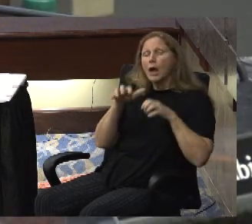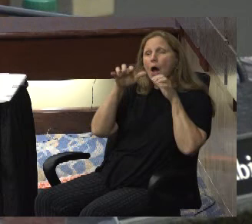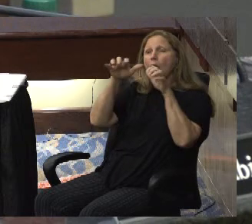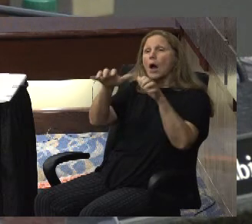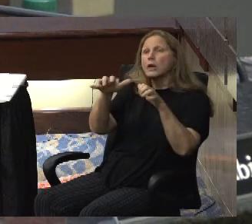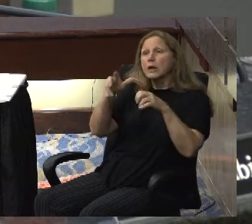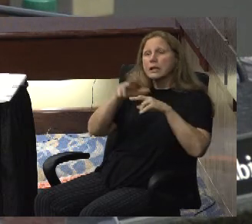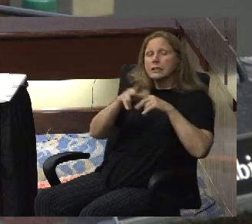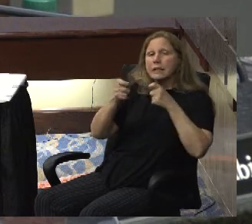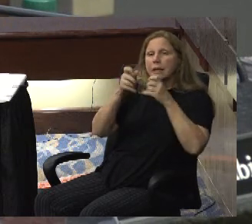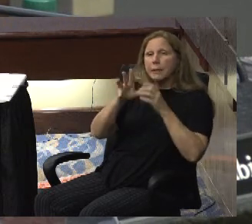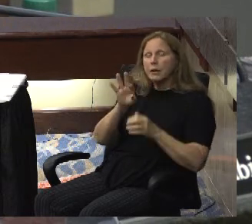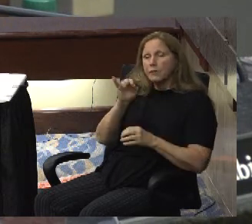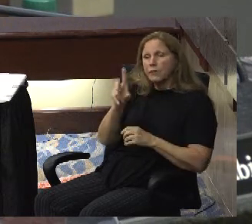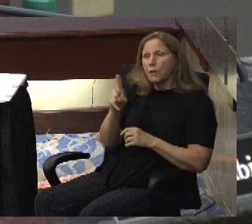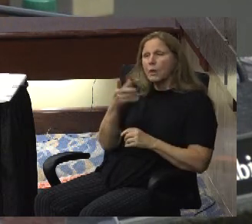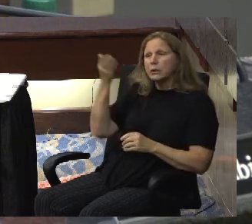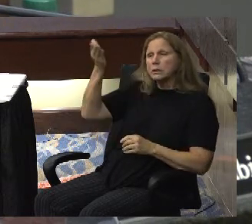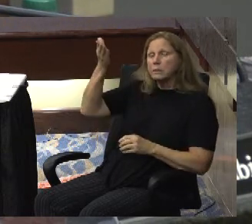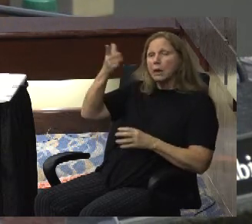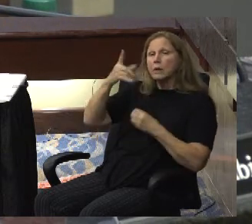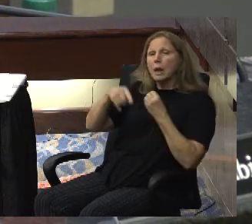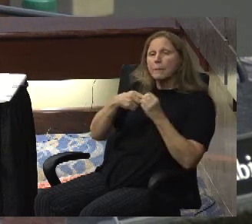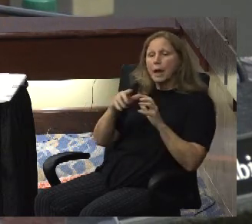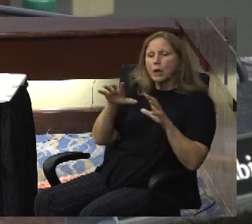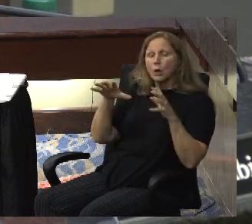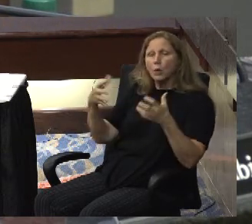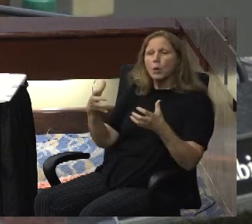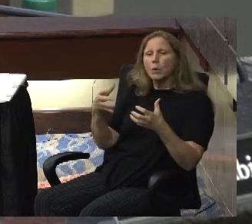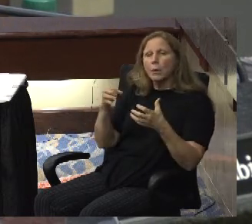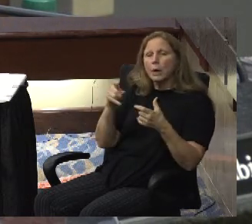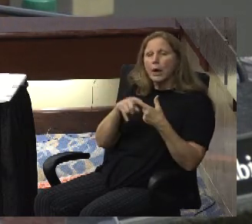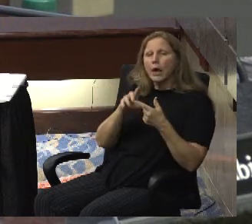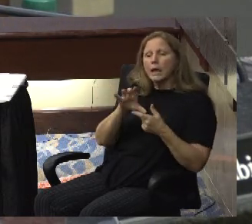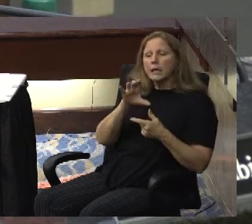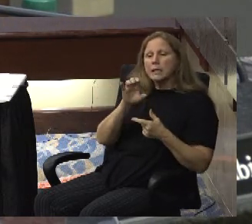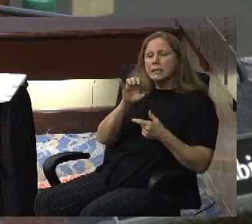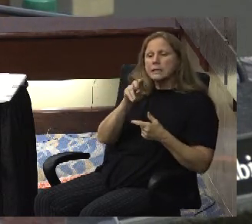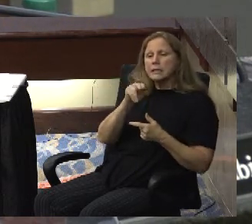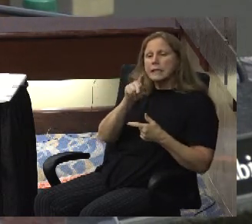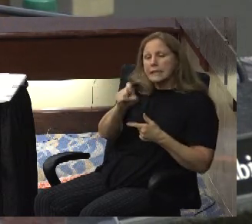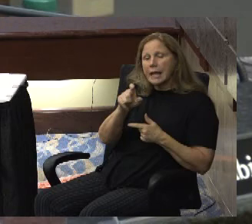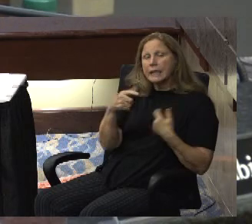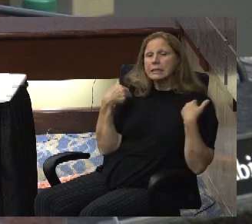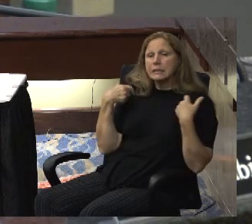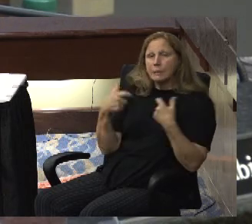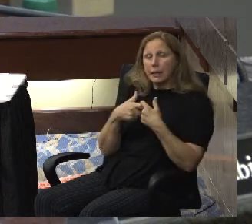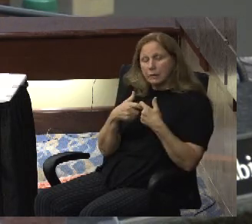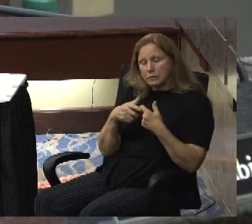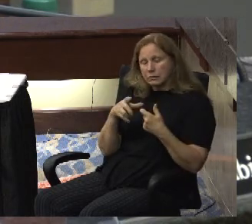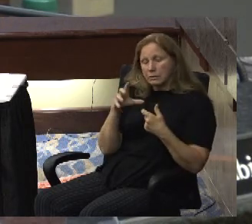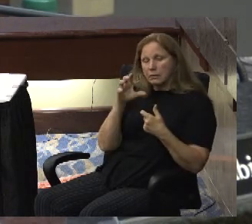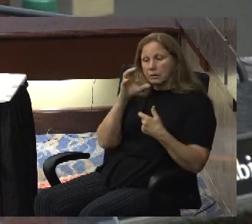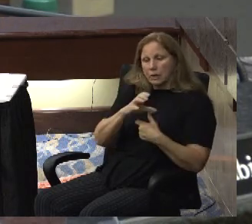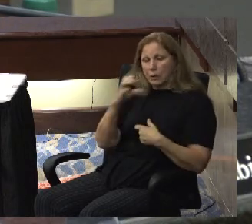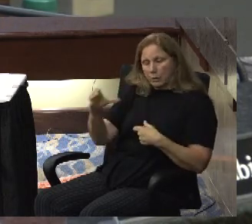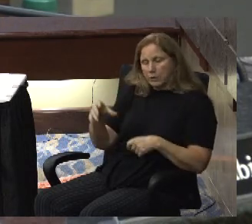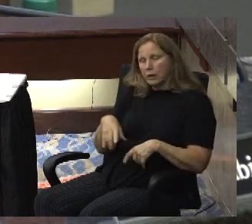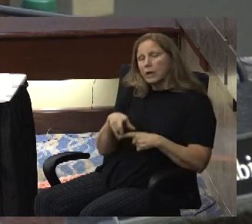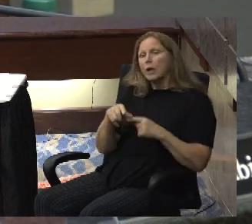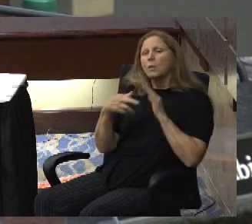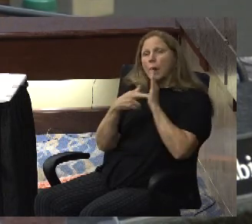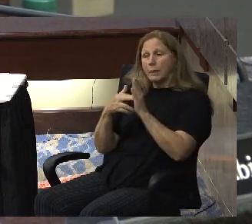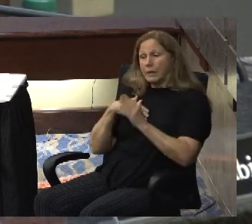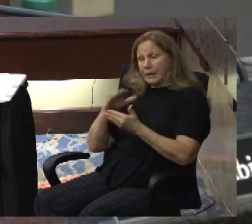City Manager Ford spoke to a group at the Syntex Hispanic Chamber of Commerce to represent